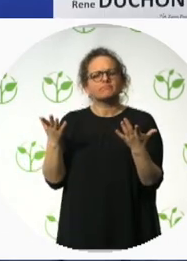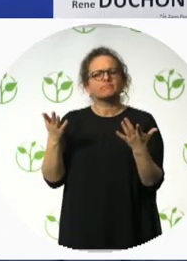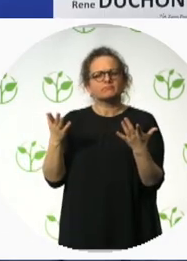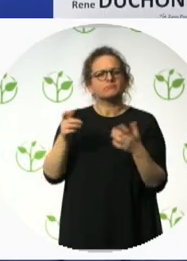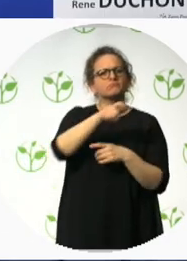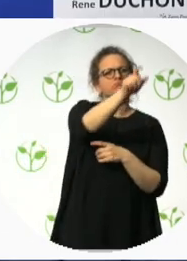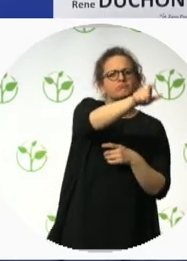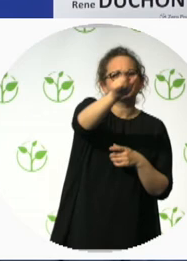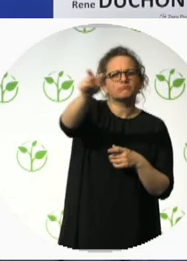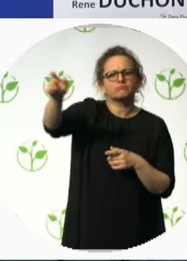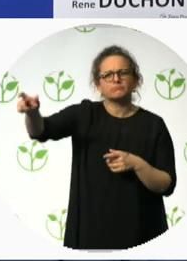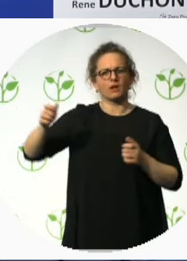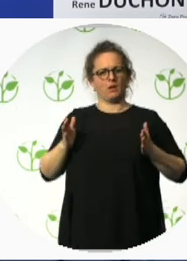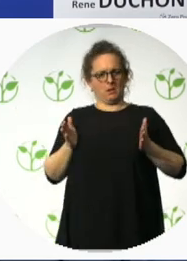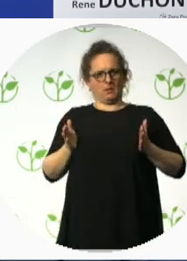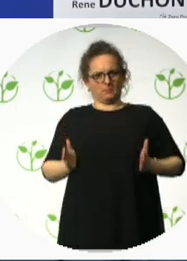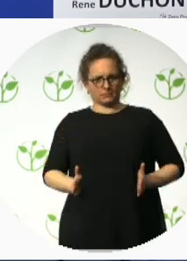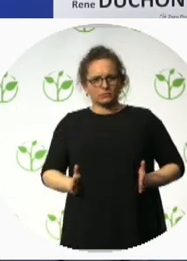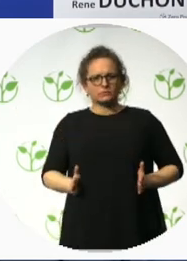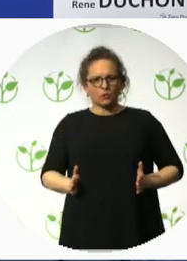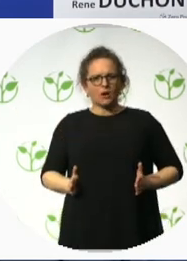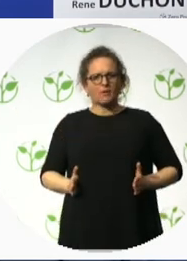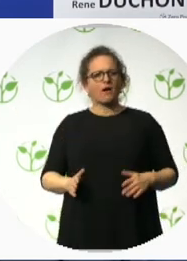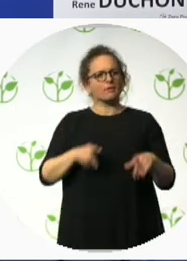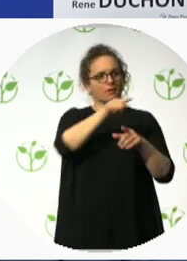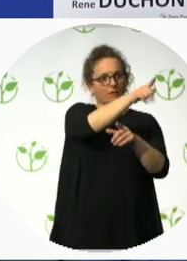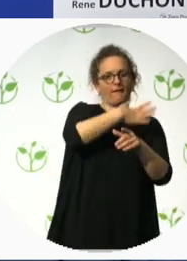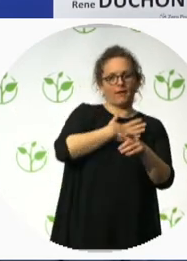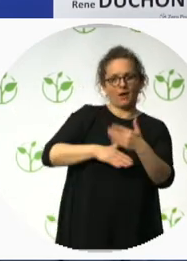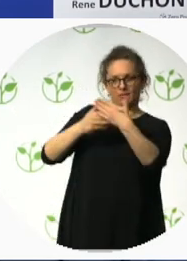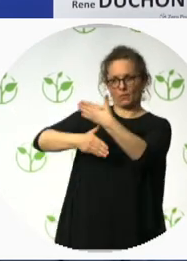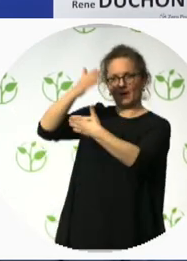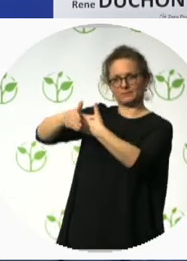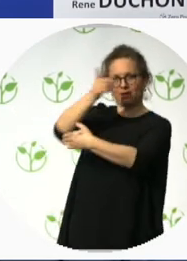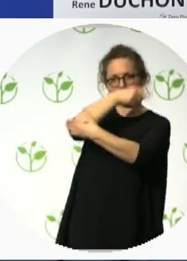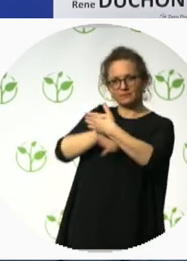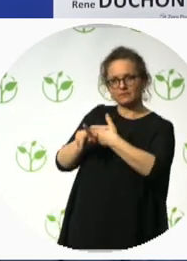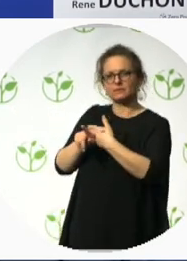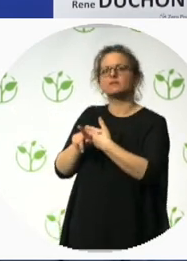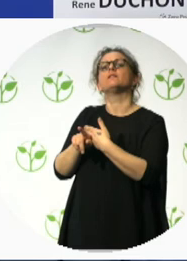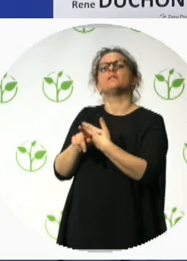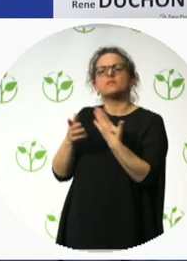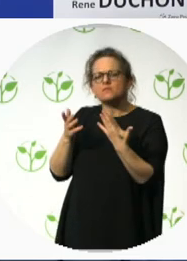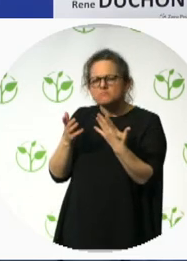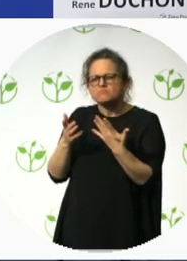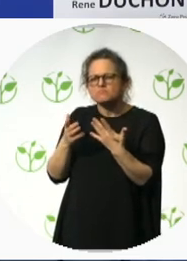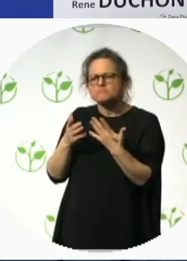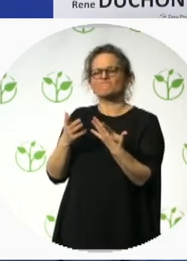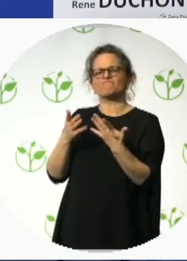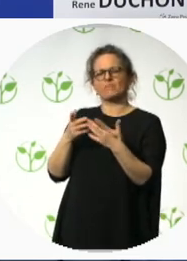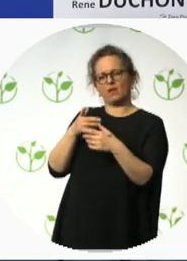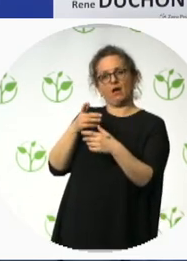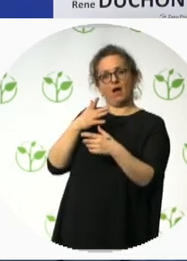advisors are booked all day. And we got really positive feedback from the customers. Yeah, it's cool. They say it's